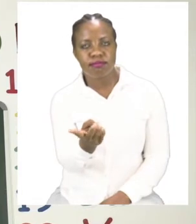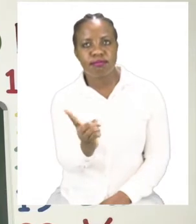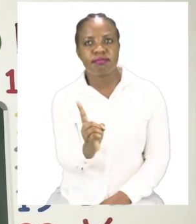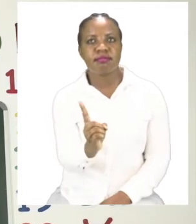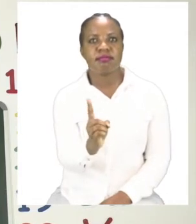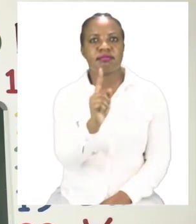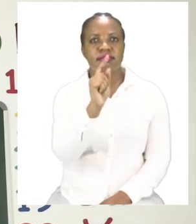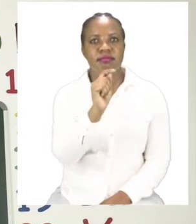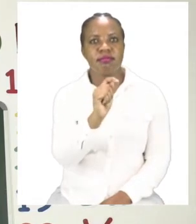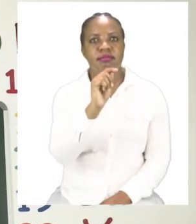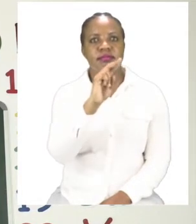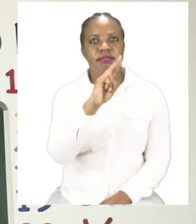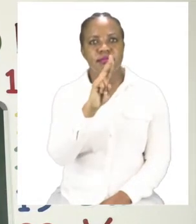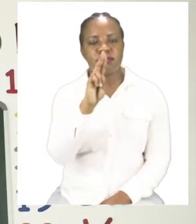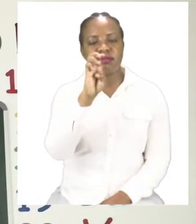They.